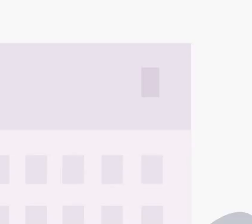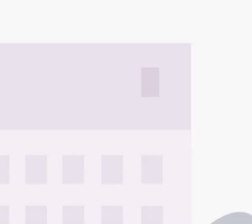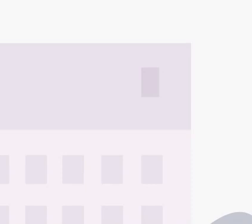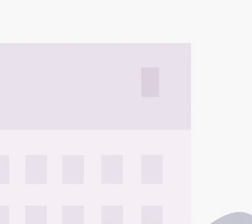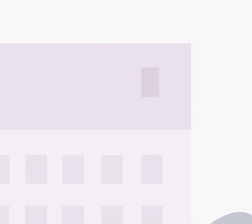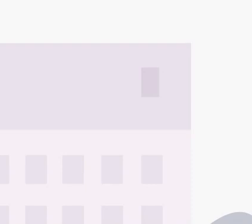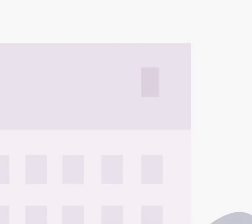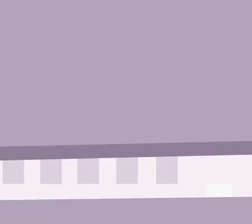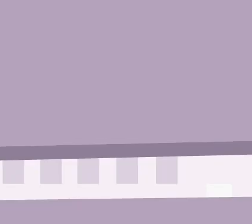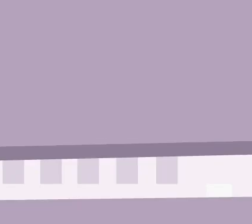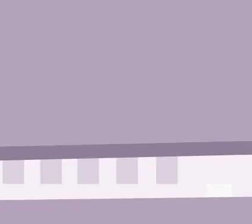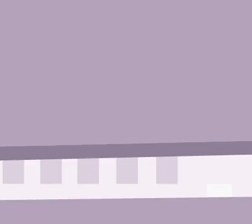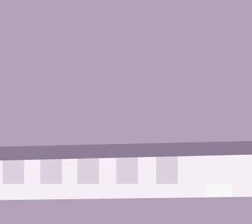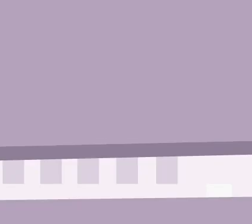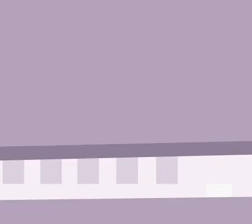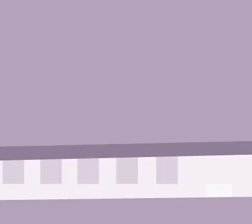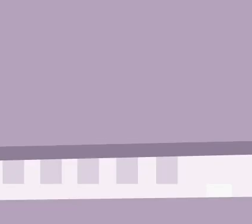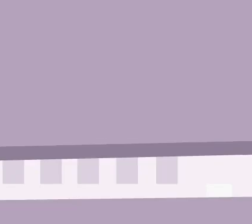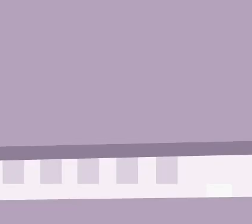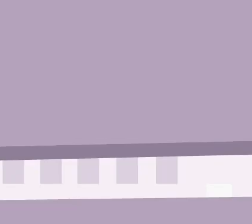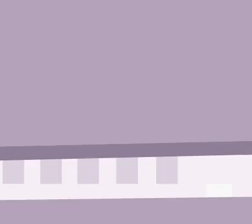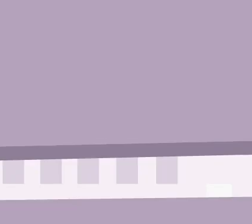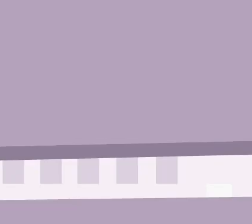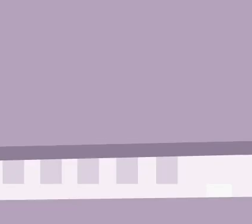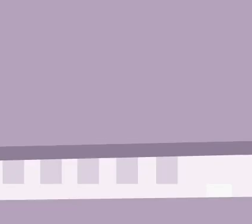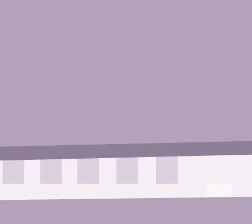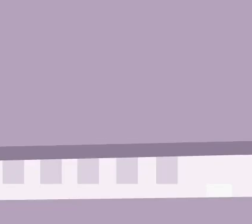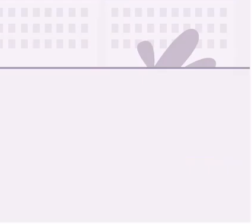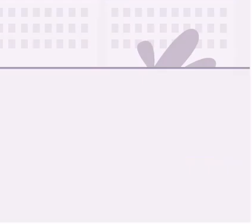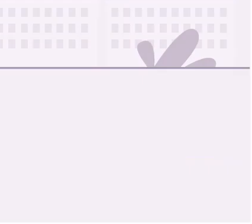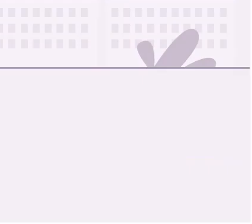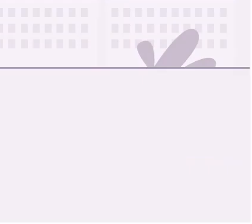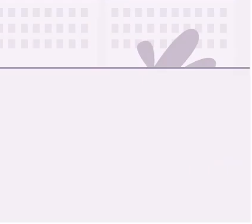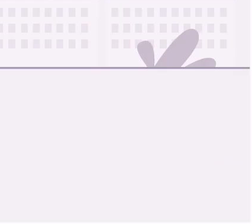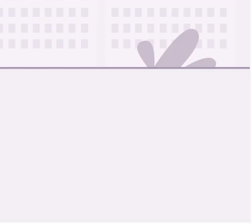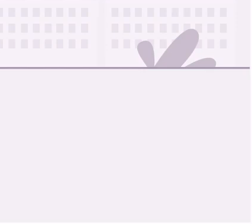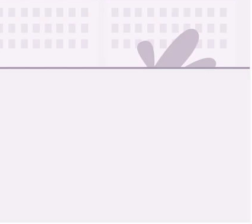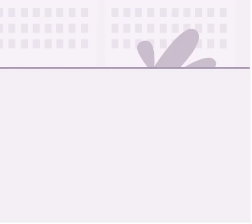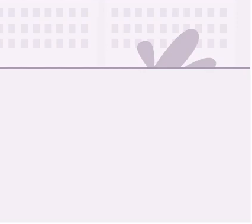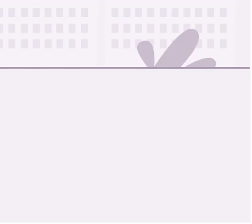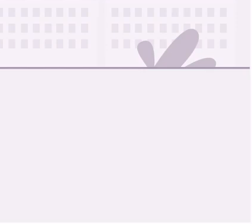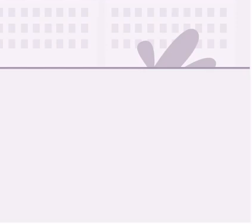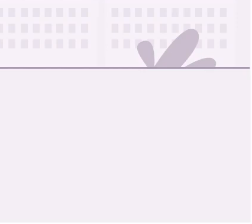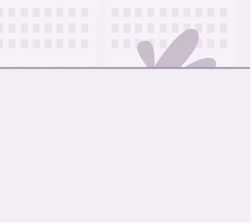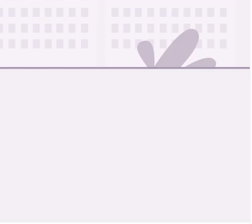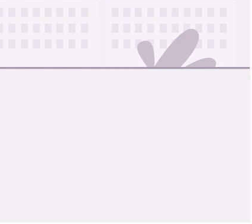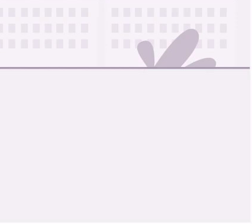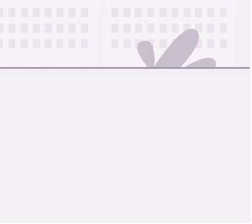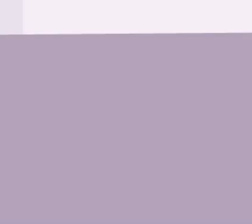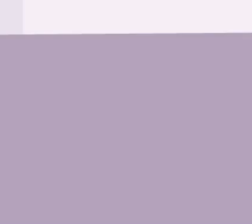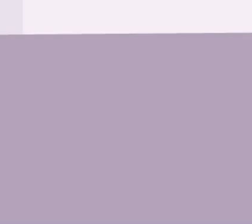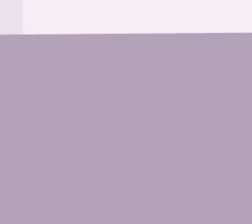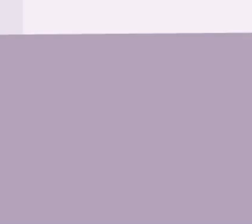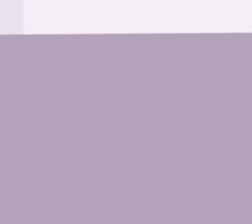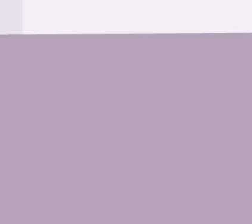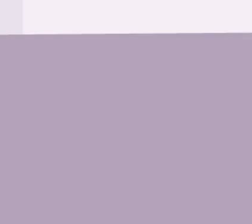school. What's that? It is Namibia's main law for the children and the issues affecting them. The act classifies here that a child